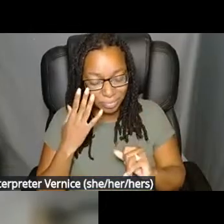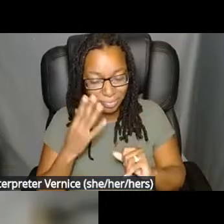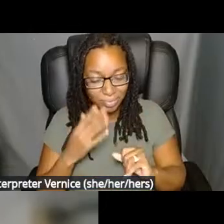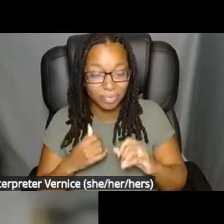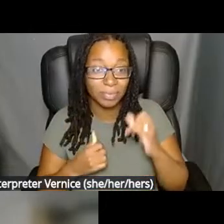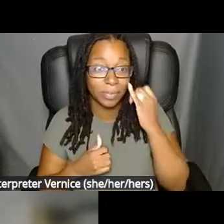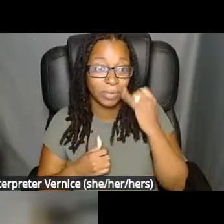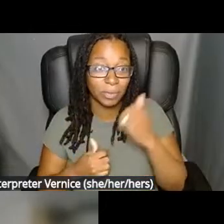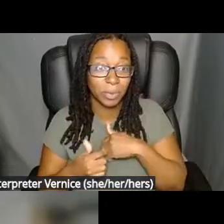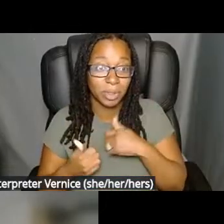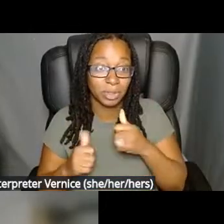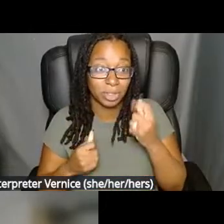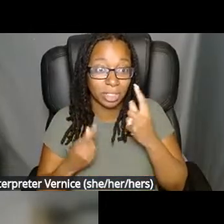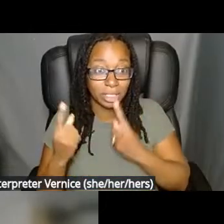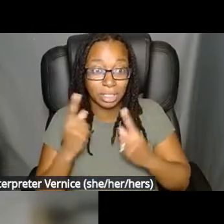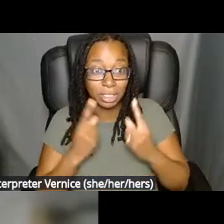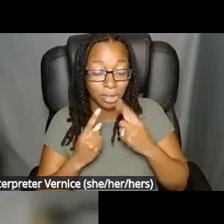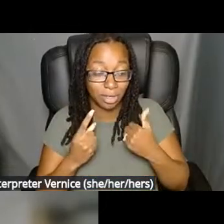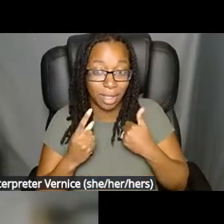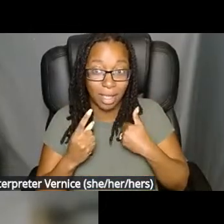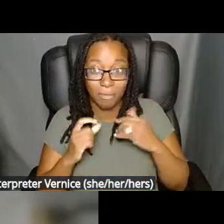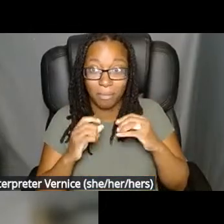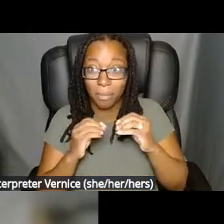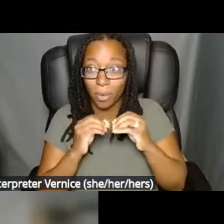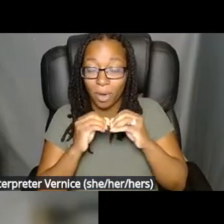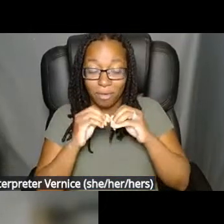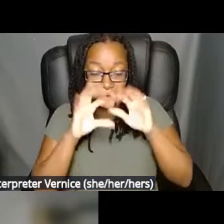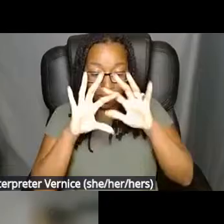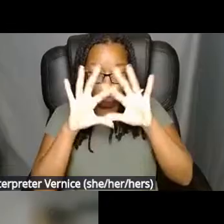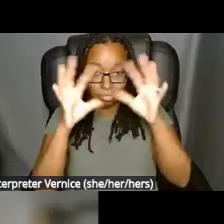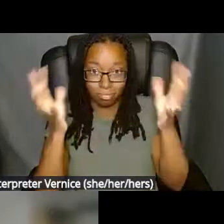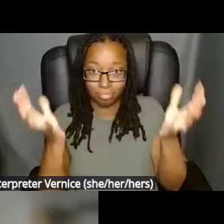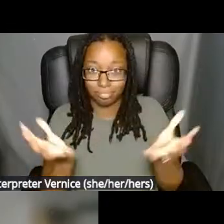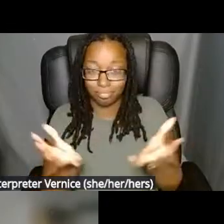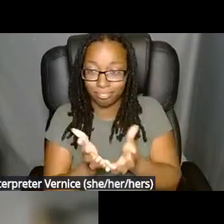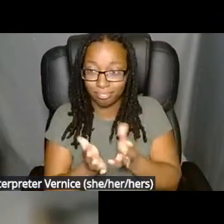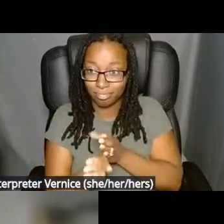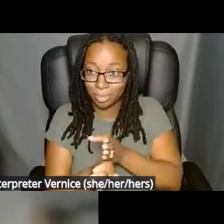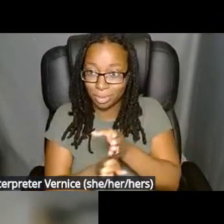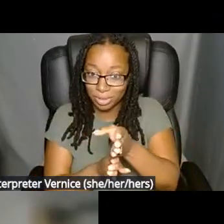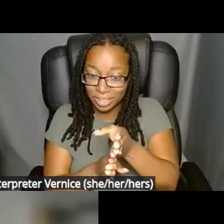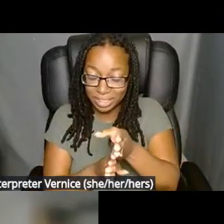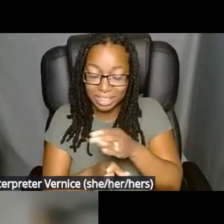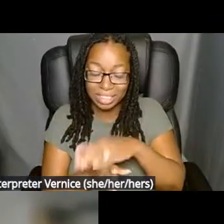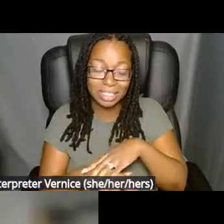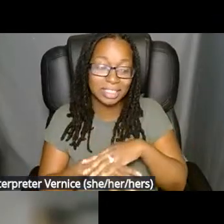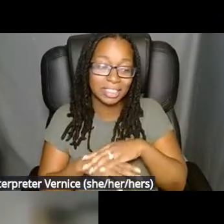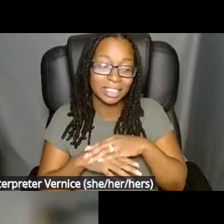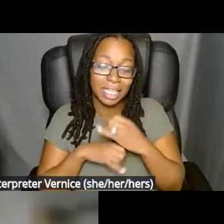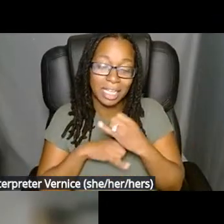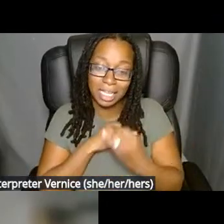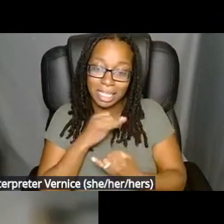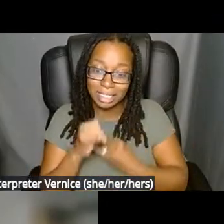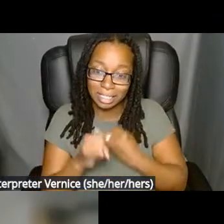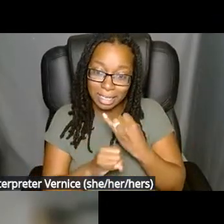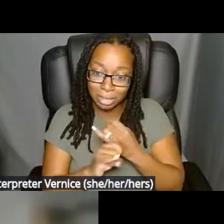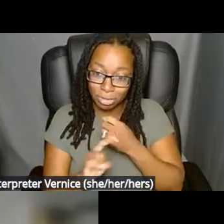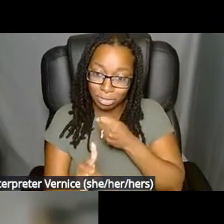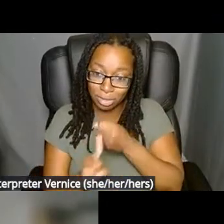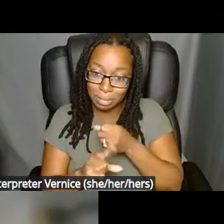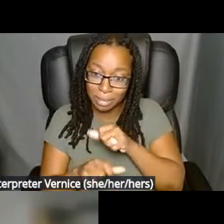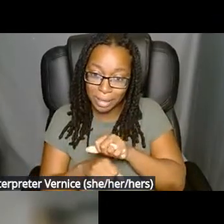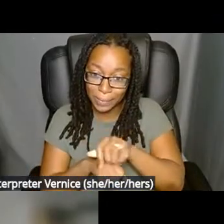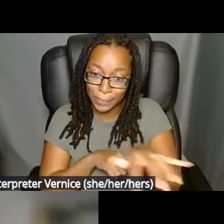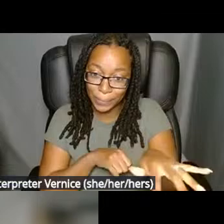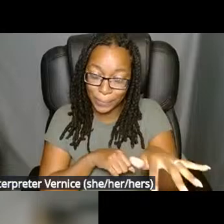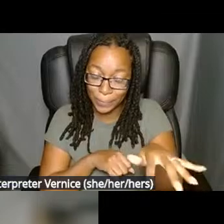about like having a global career, so and also having like an international impact, you guys have